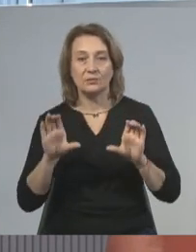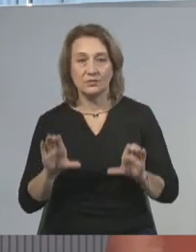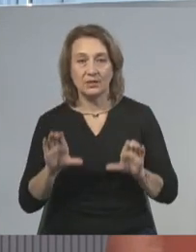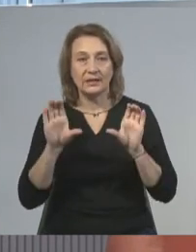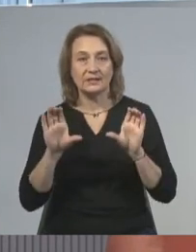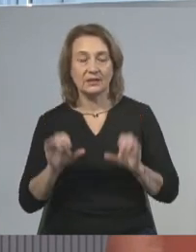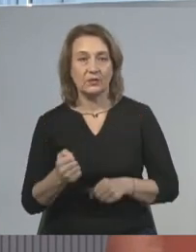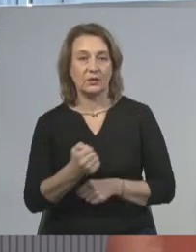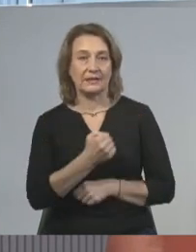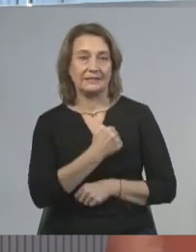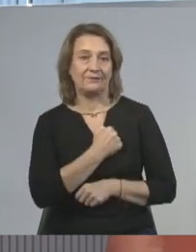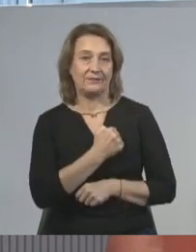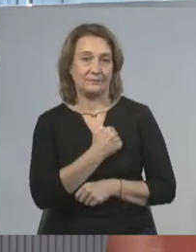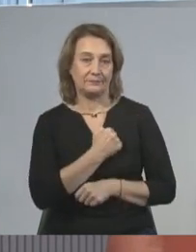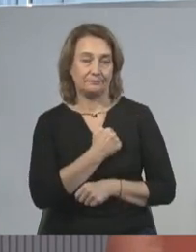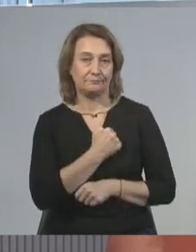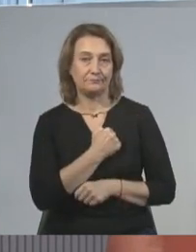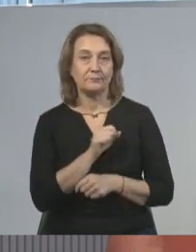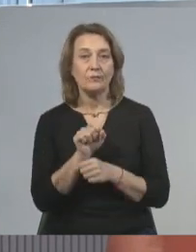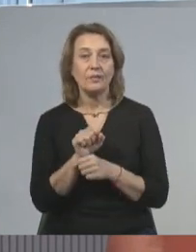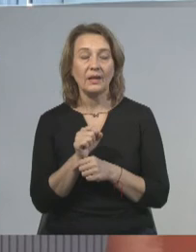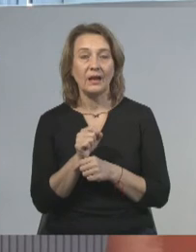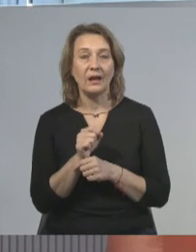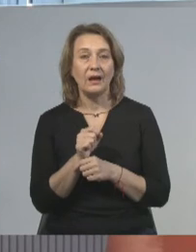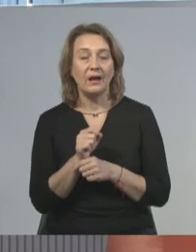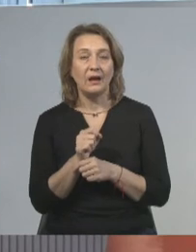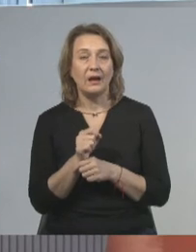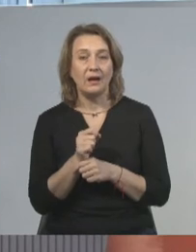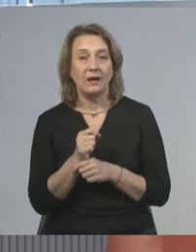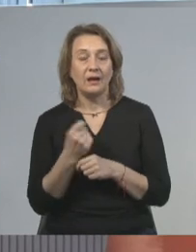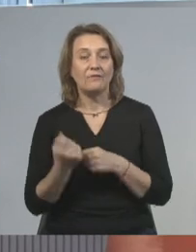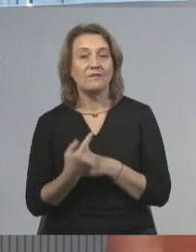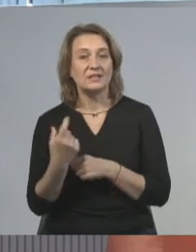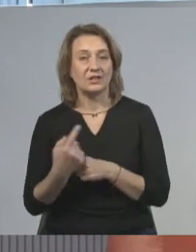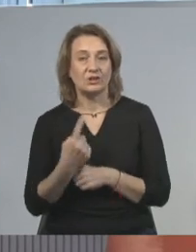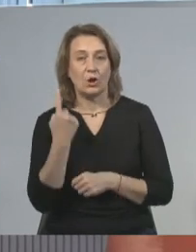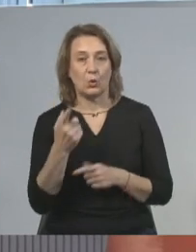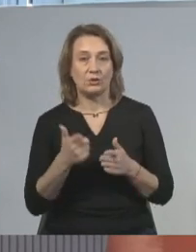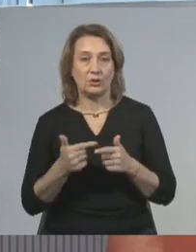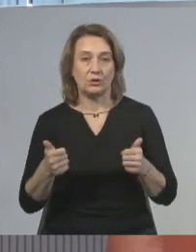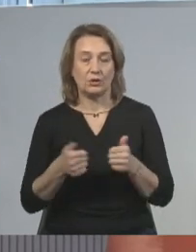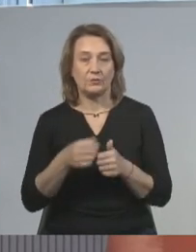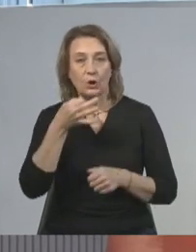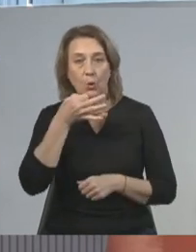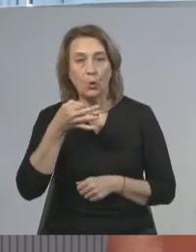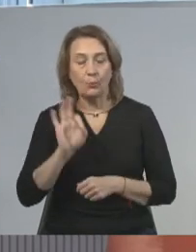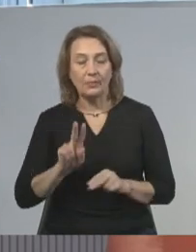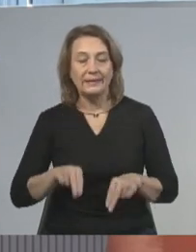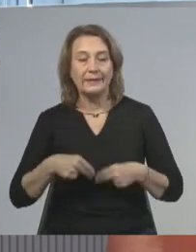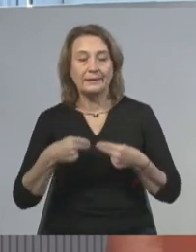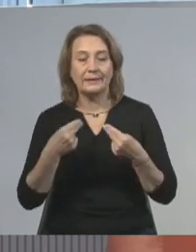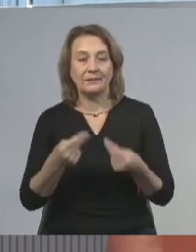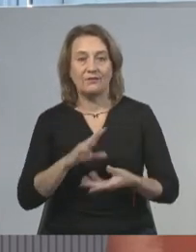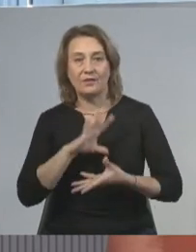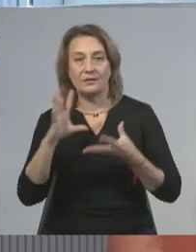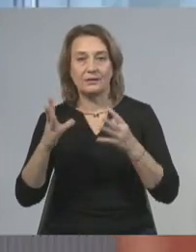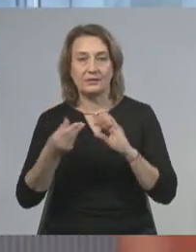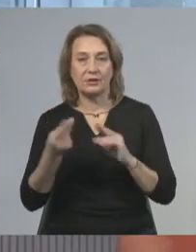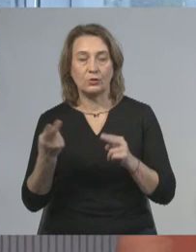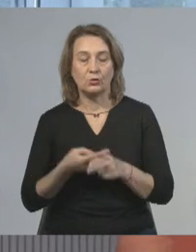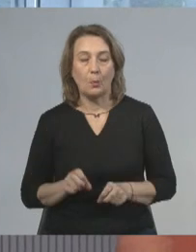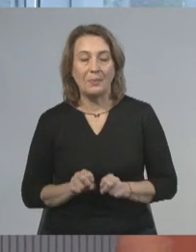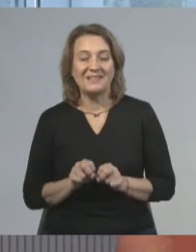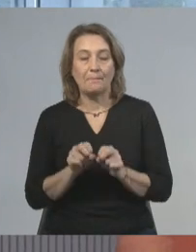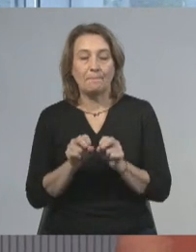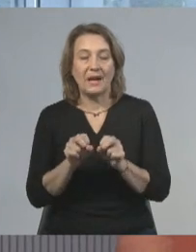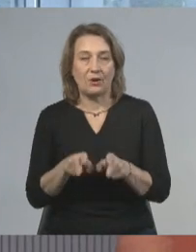provisions of the central election commission defines one body that is competent to give conclusions